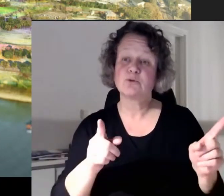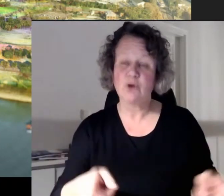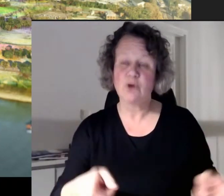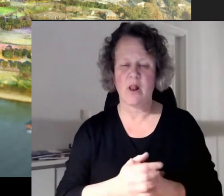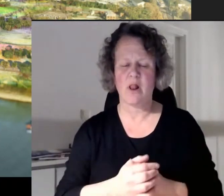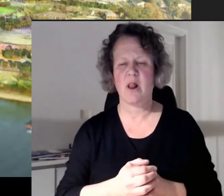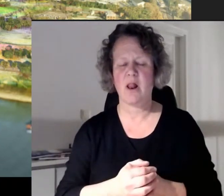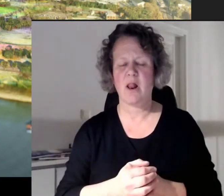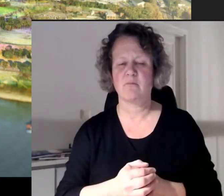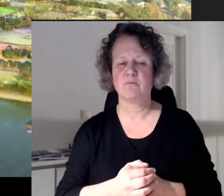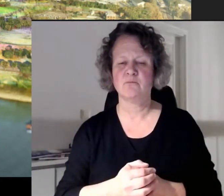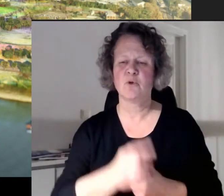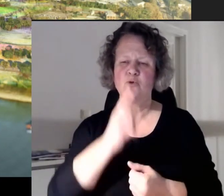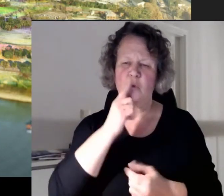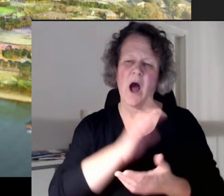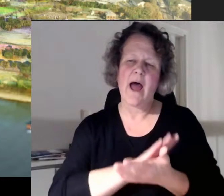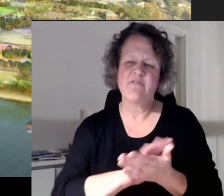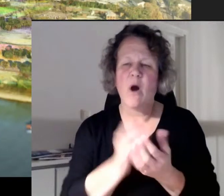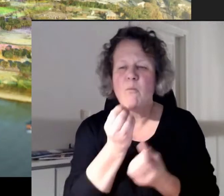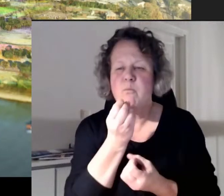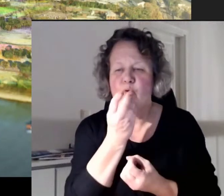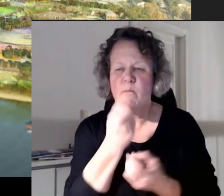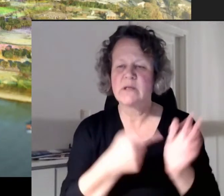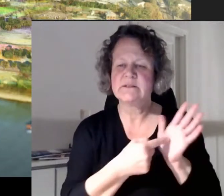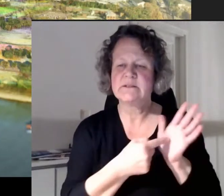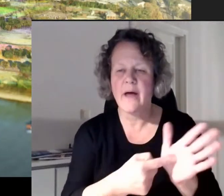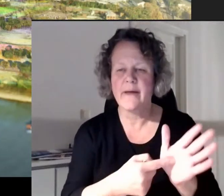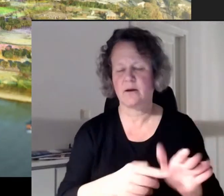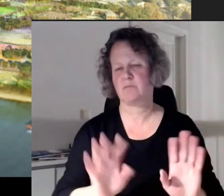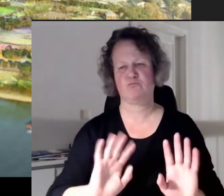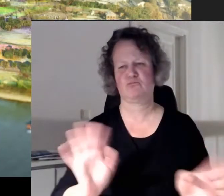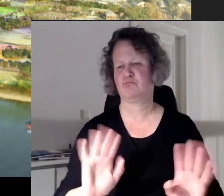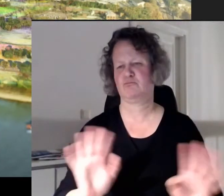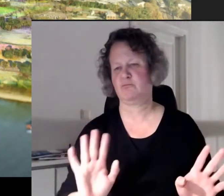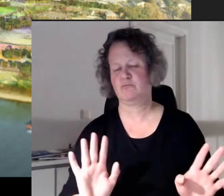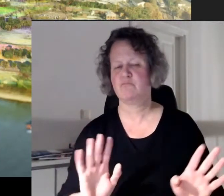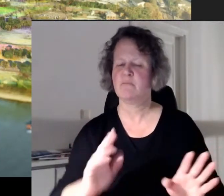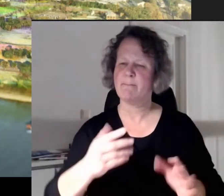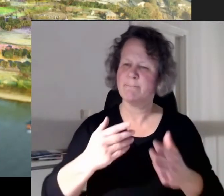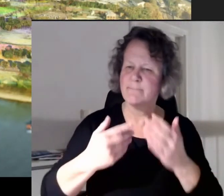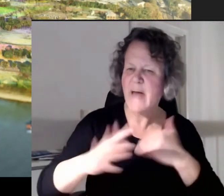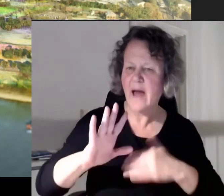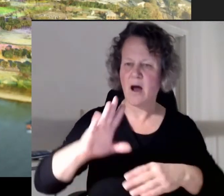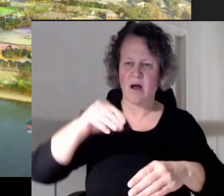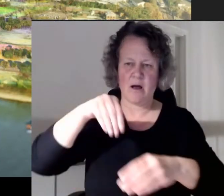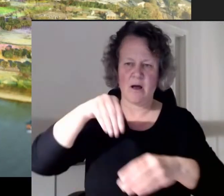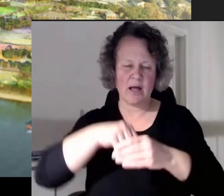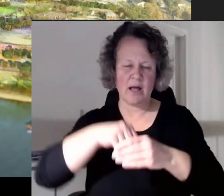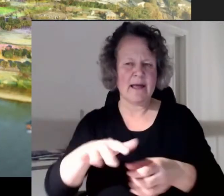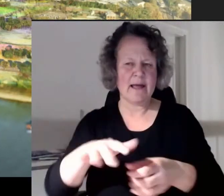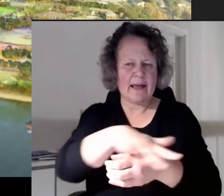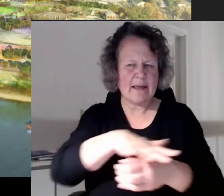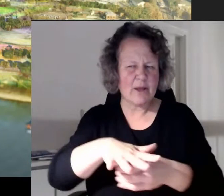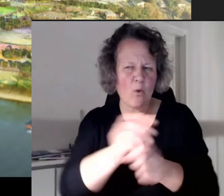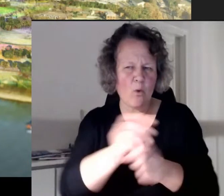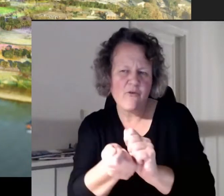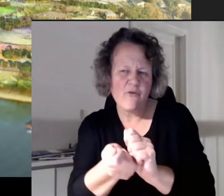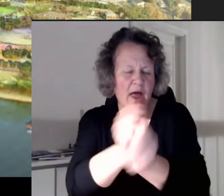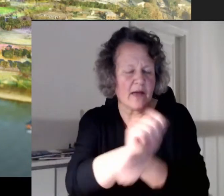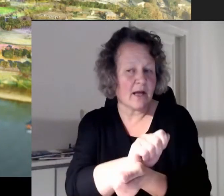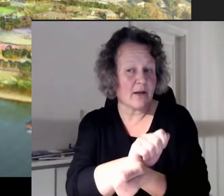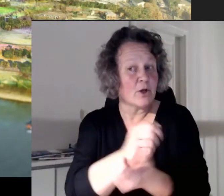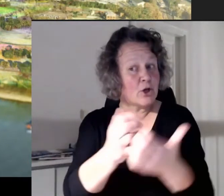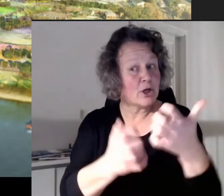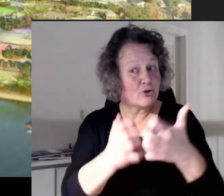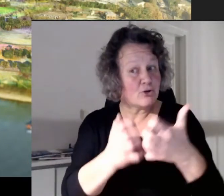going to take place here. And it's more than a flower exposition. It's something which changes